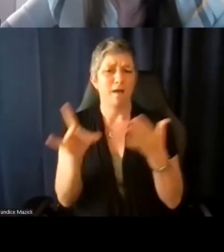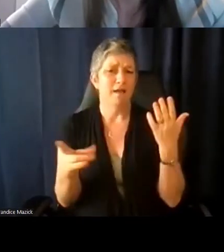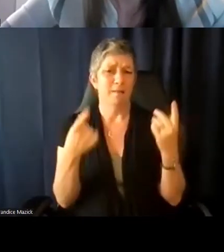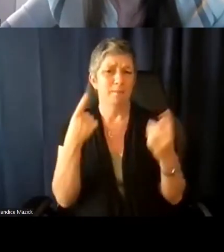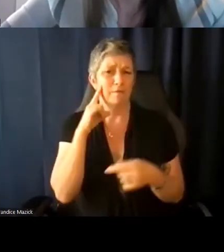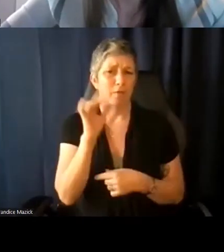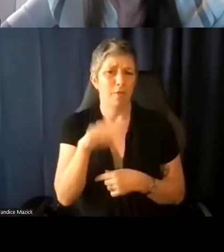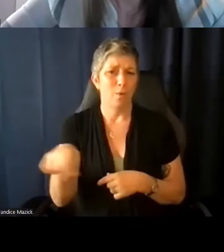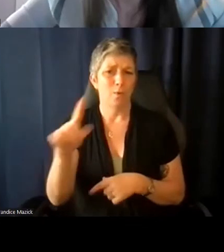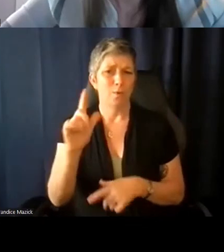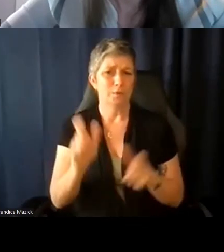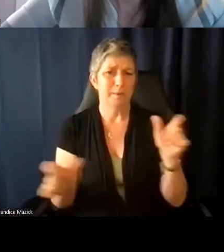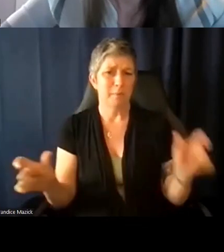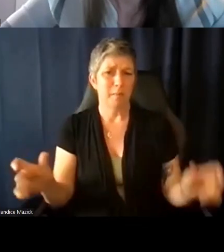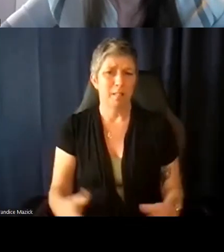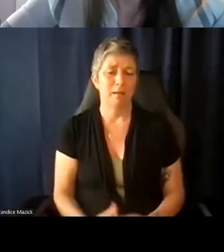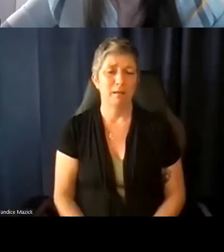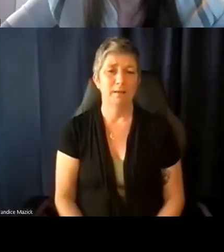folks?